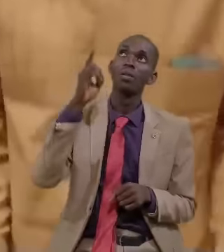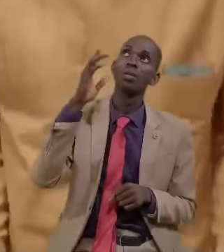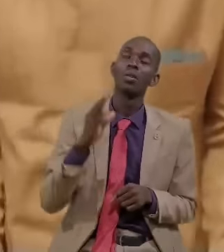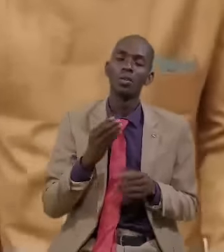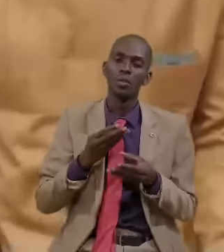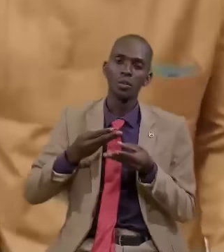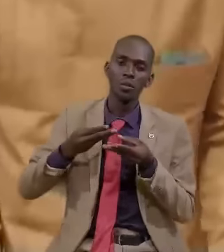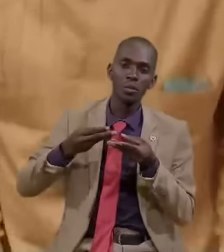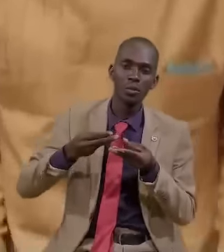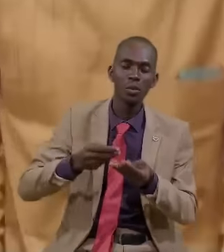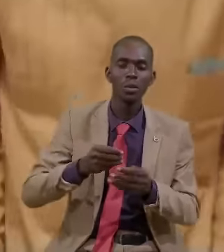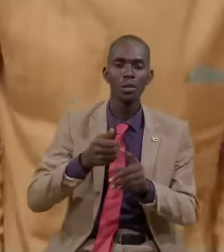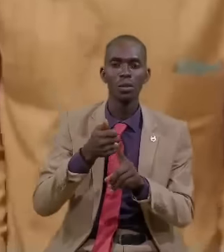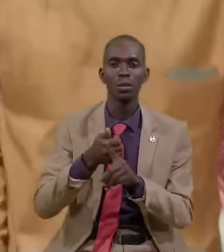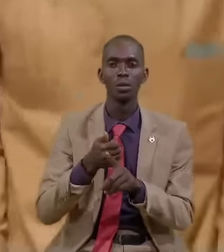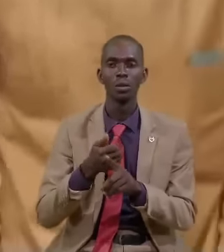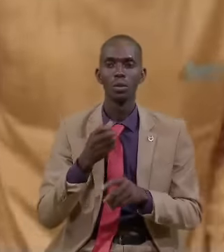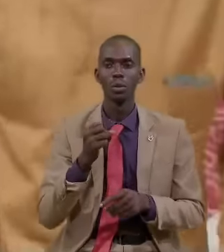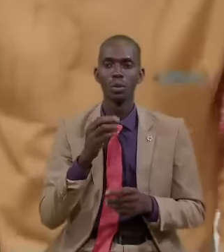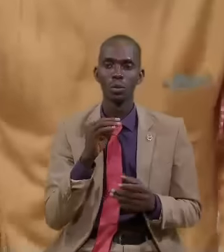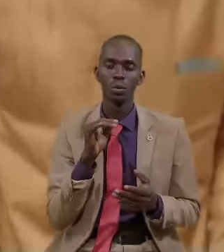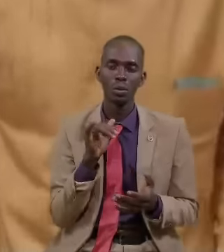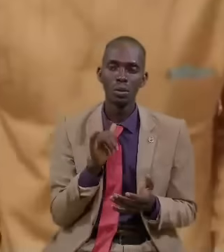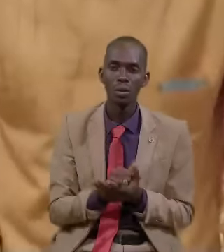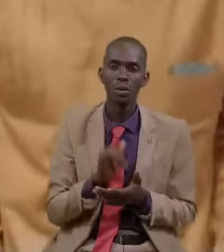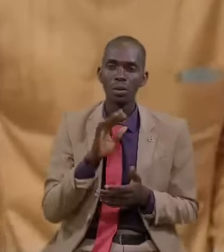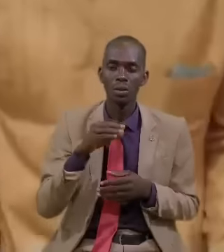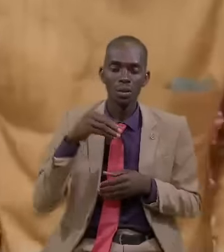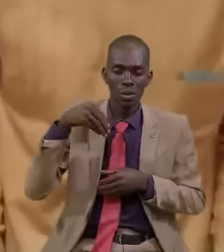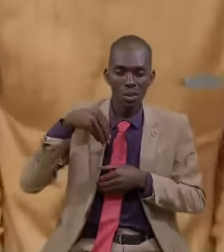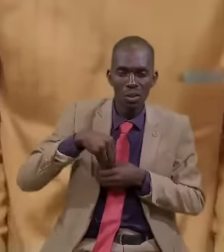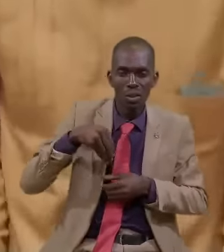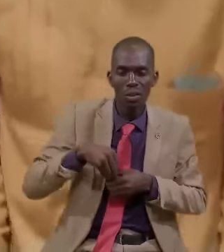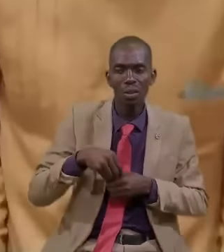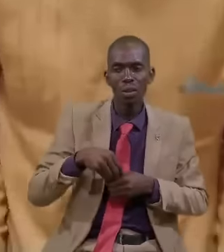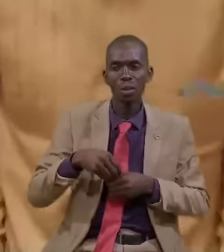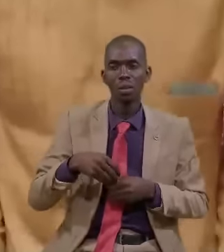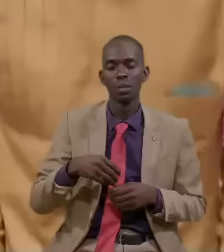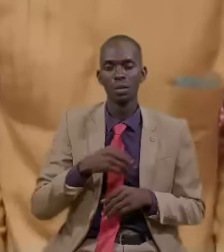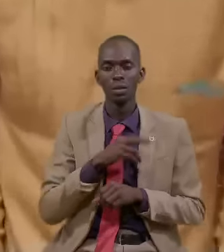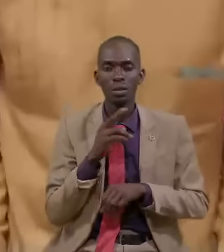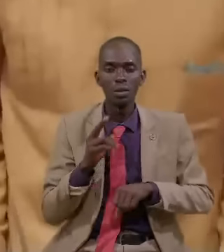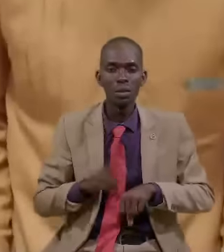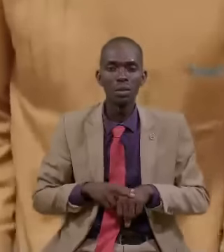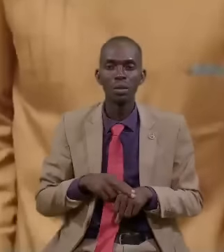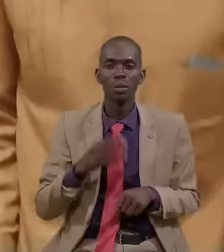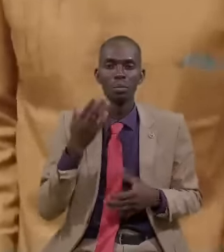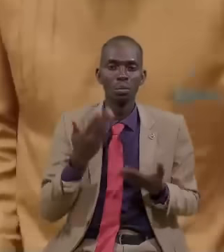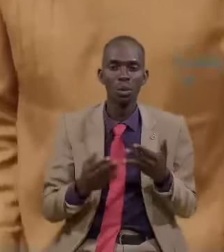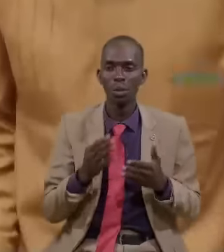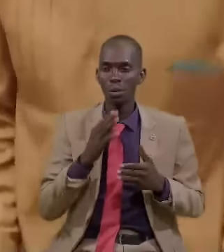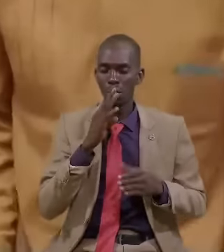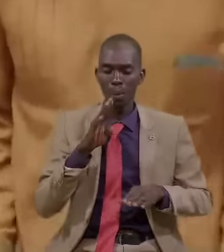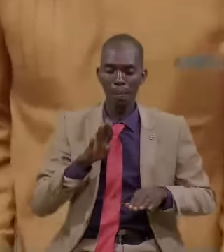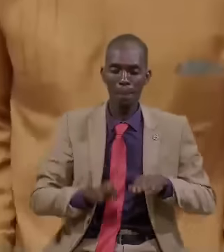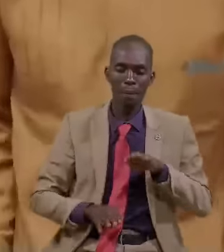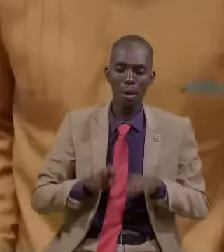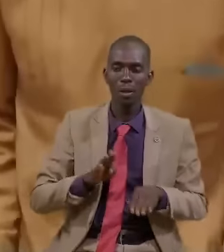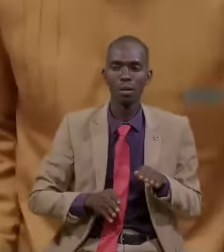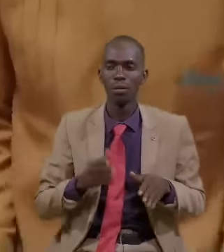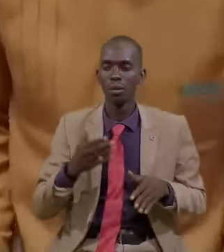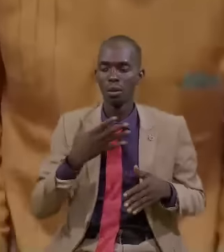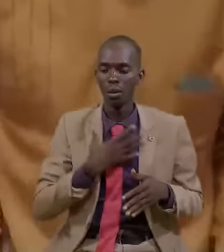so that your inner man and your outer man in a balanced way will be well